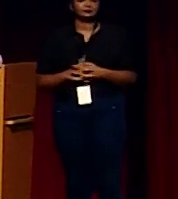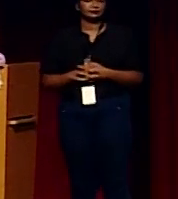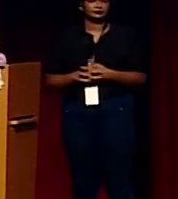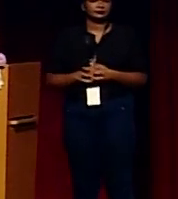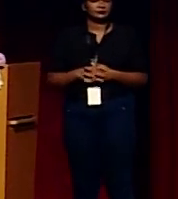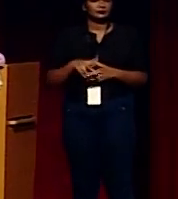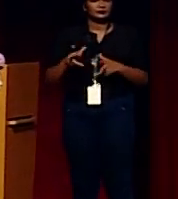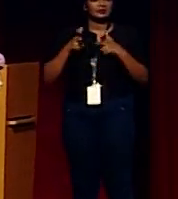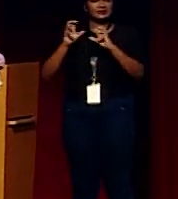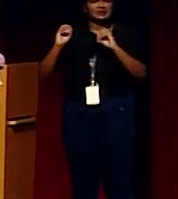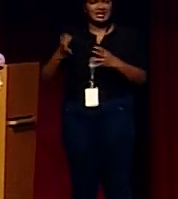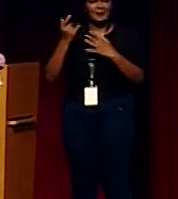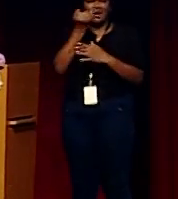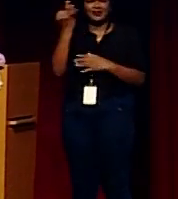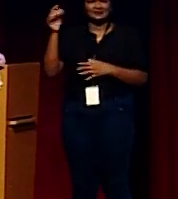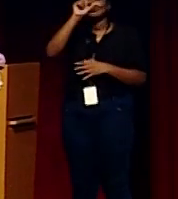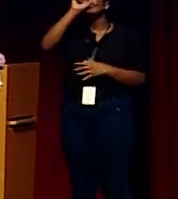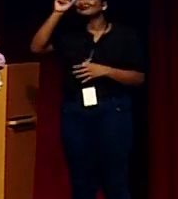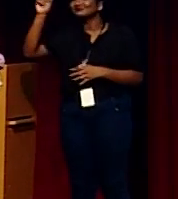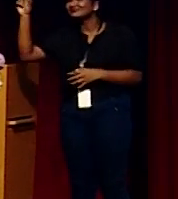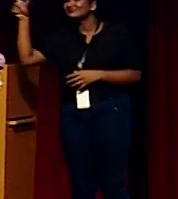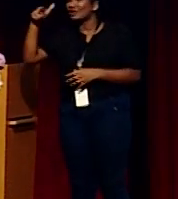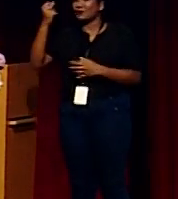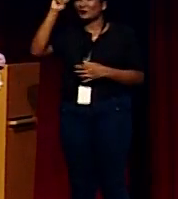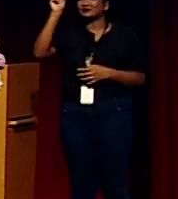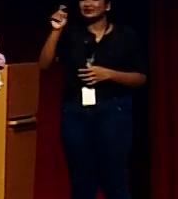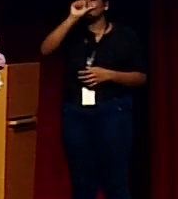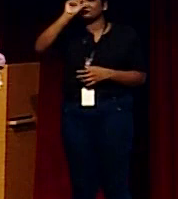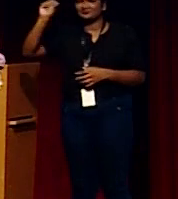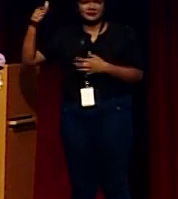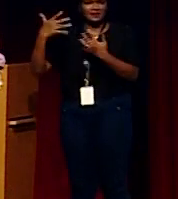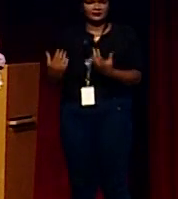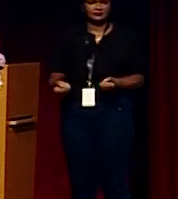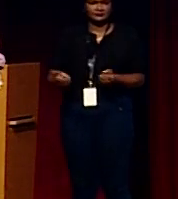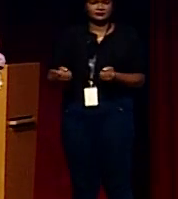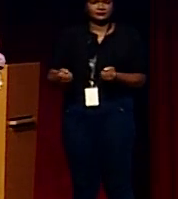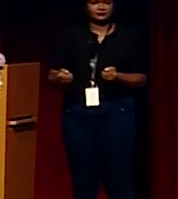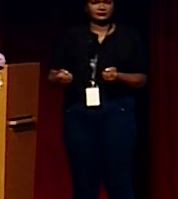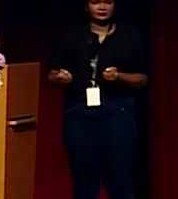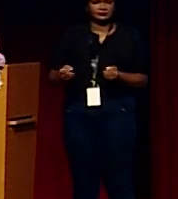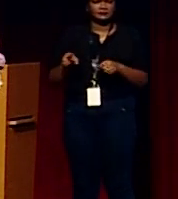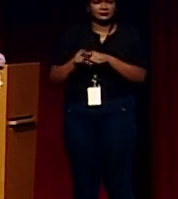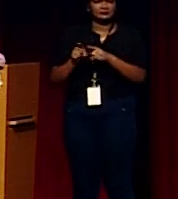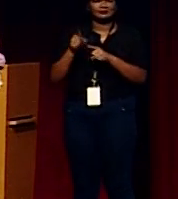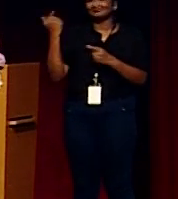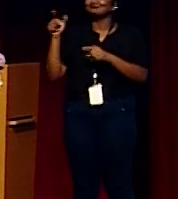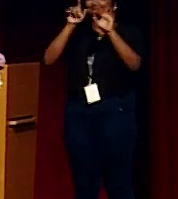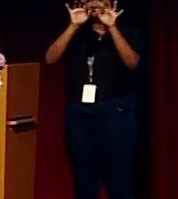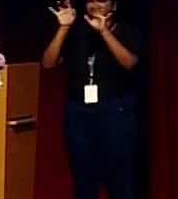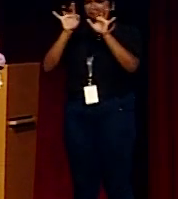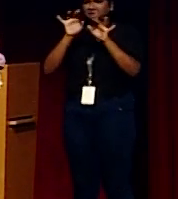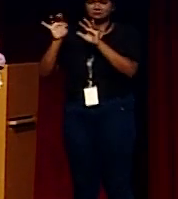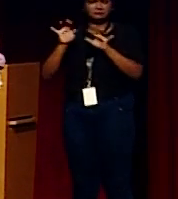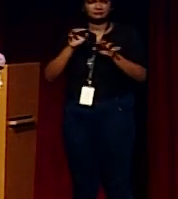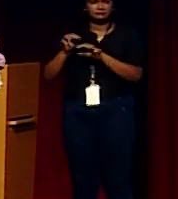And say we start a new mathematical environment. If you're not familiar with what I'm doing now, is I'm going to put in the LaTeX parts.